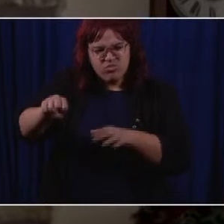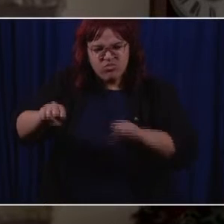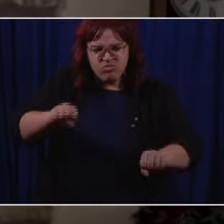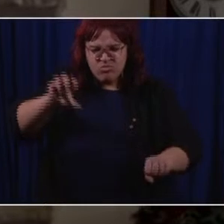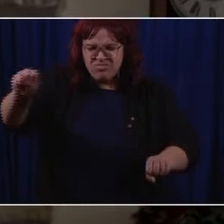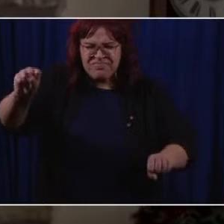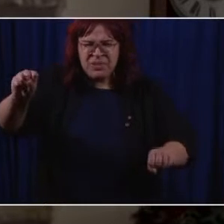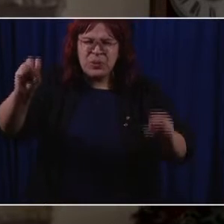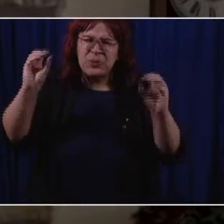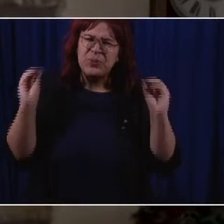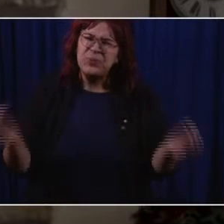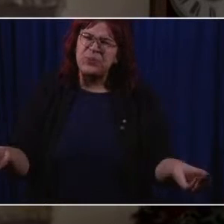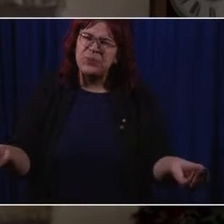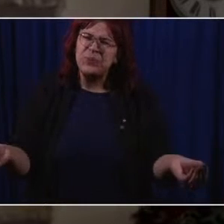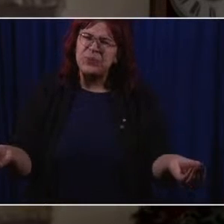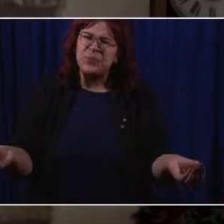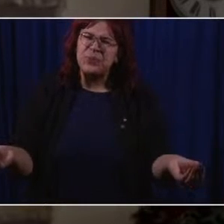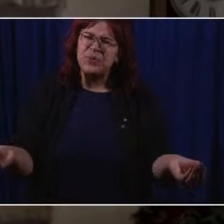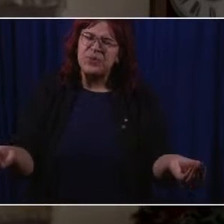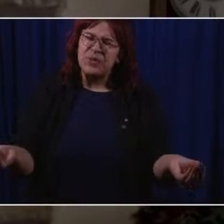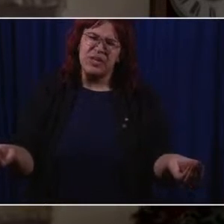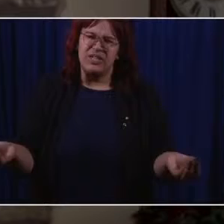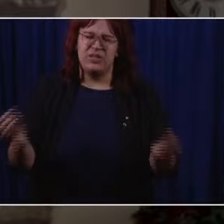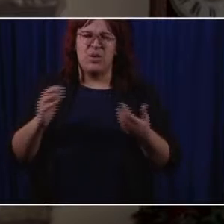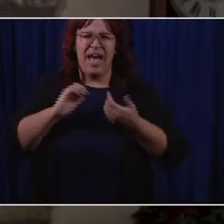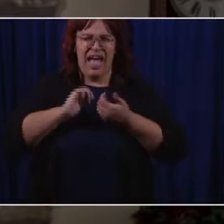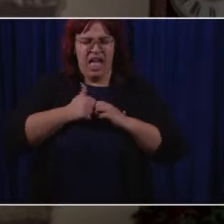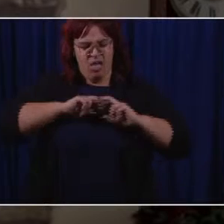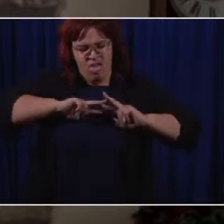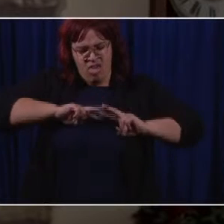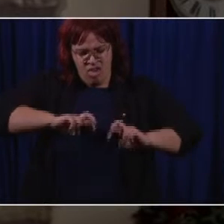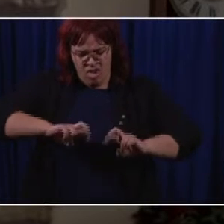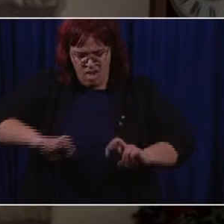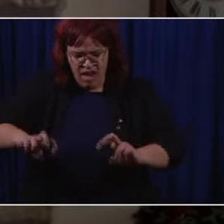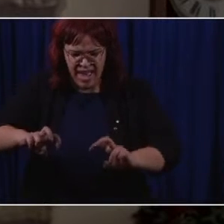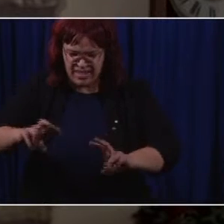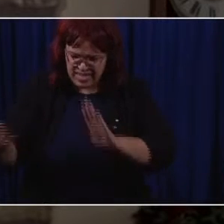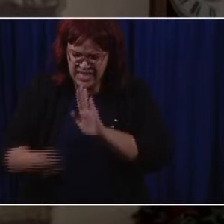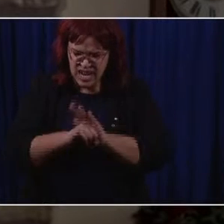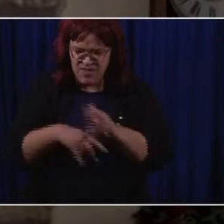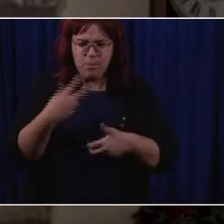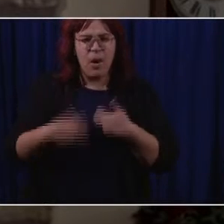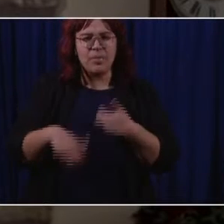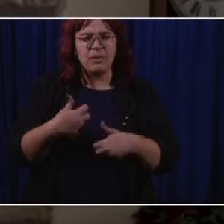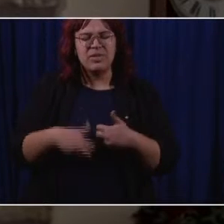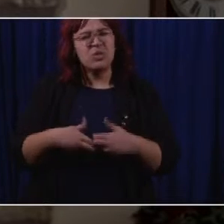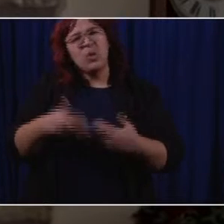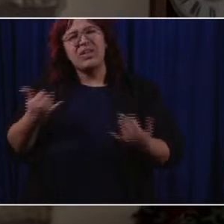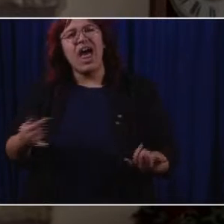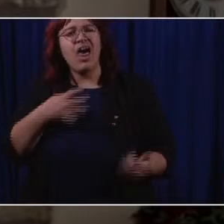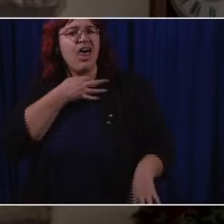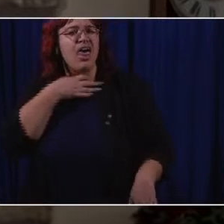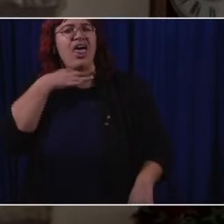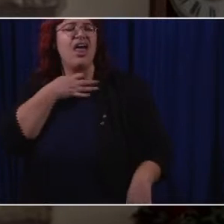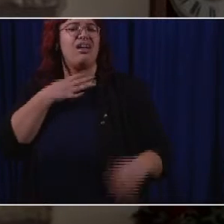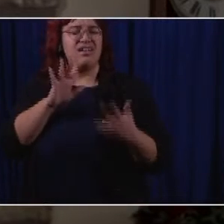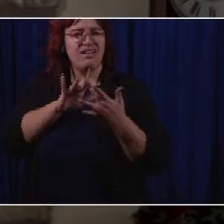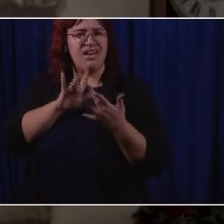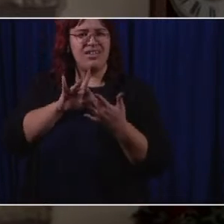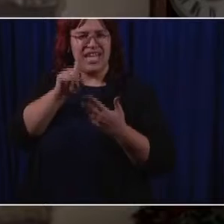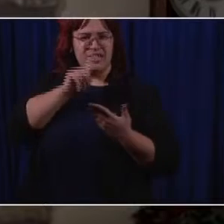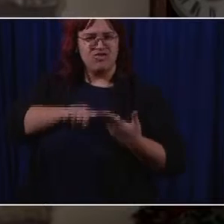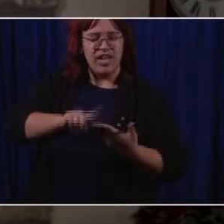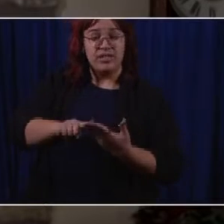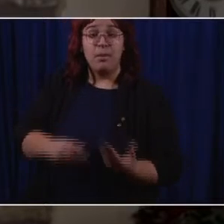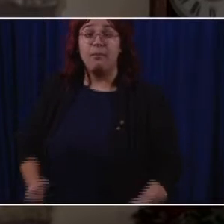figure out why people are doing this and where the problems are. Is there any way to beef up the contact tracing so that we can make